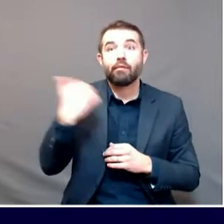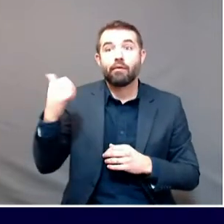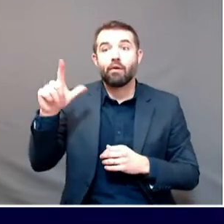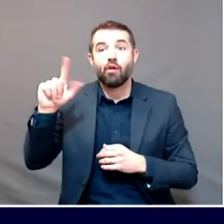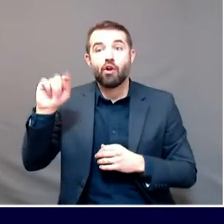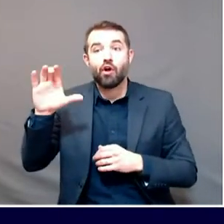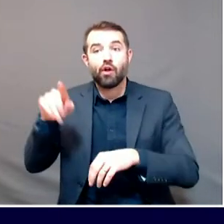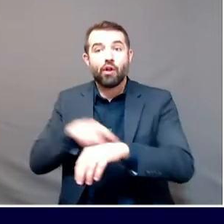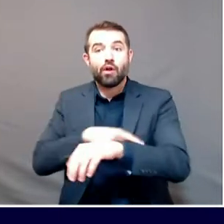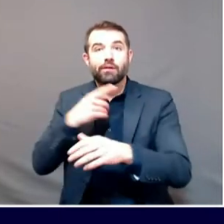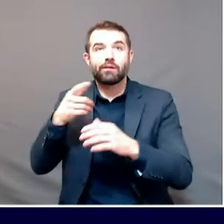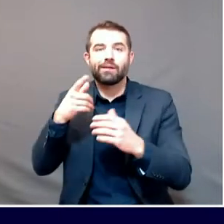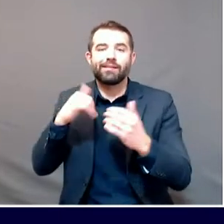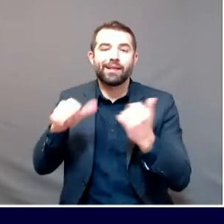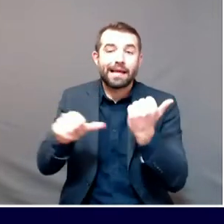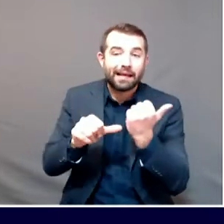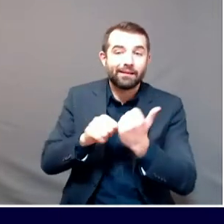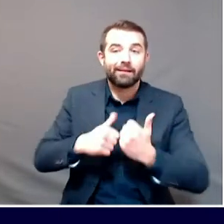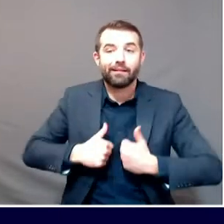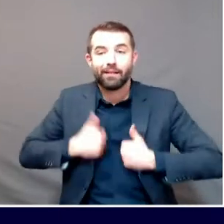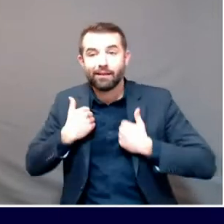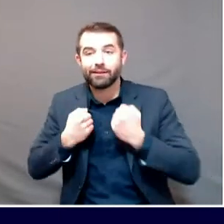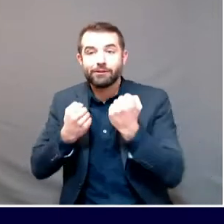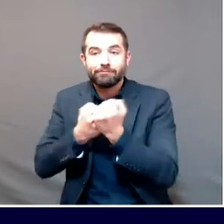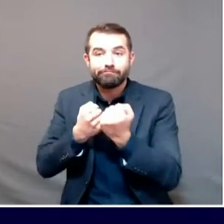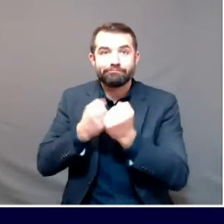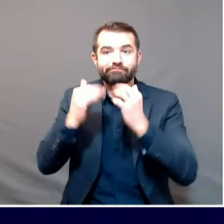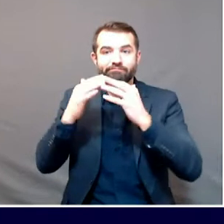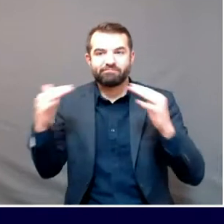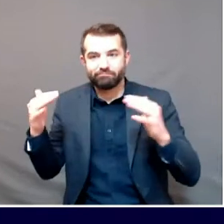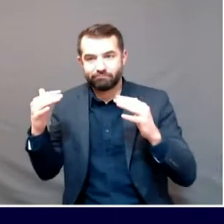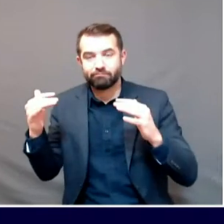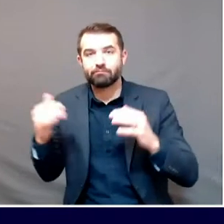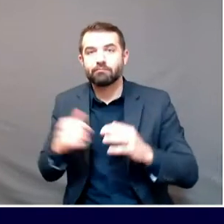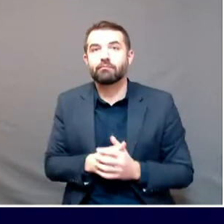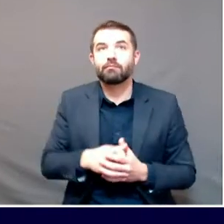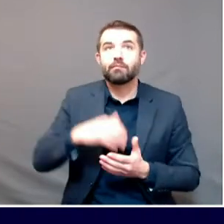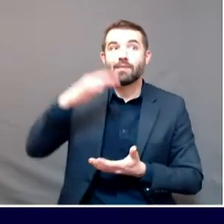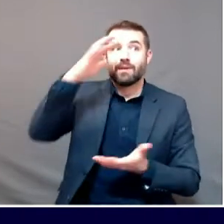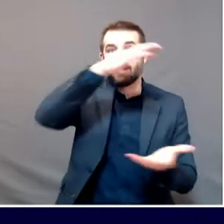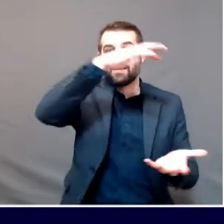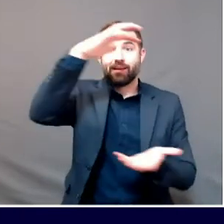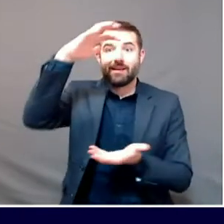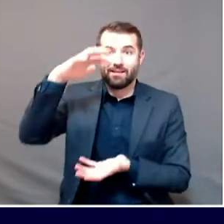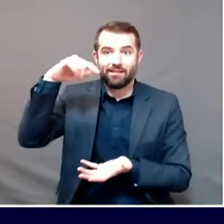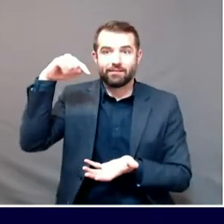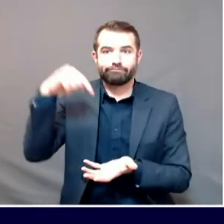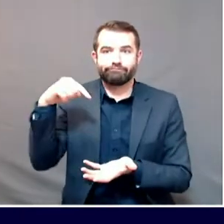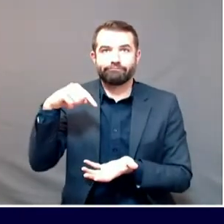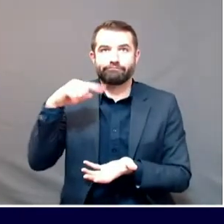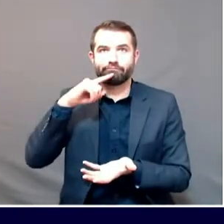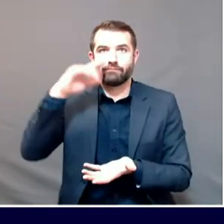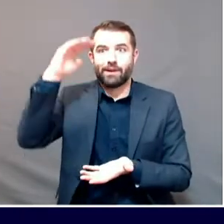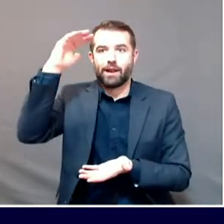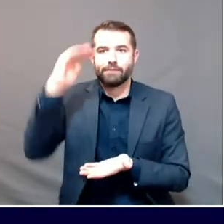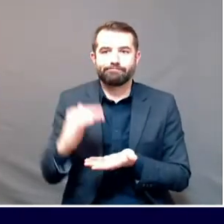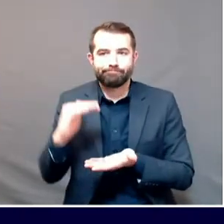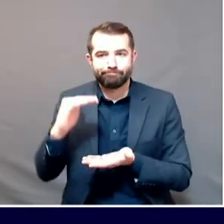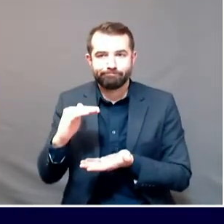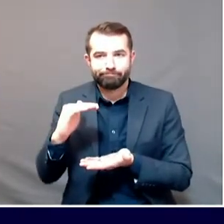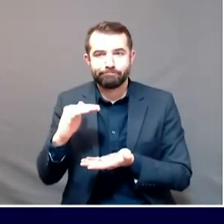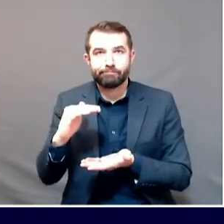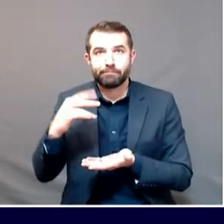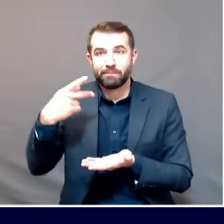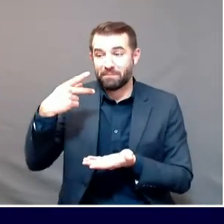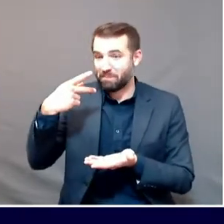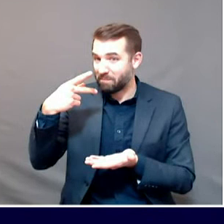assisted living. Because of the reduction from Operation Warp Speed in the number of Pfizer vaccines that Maine